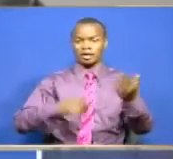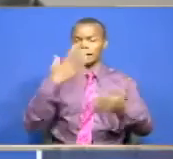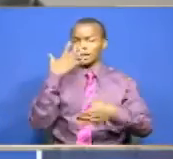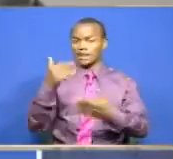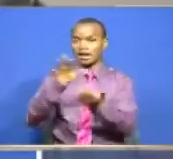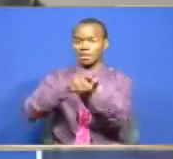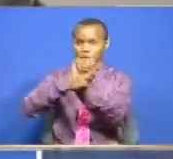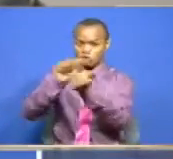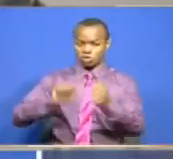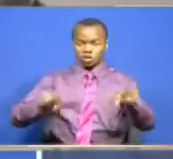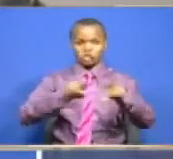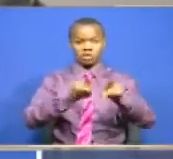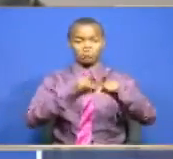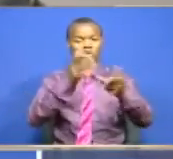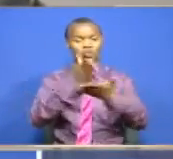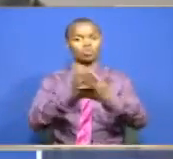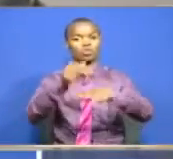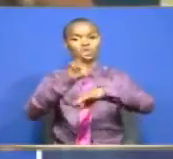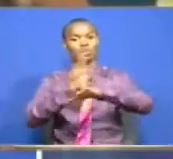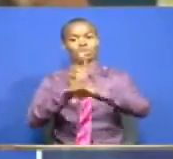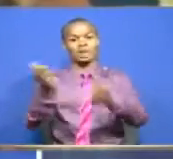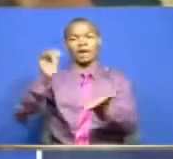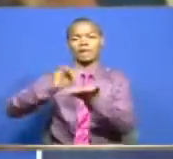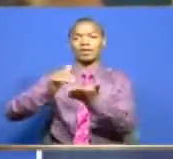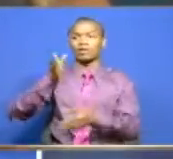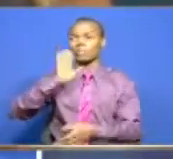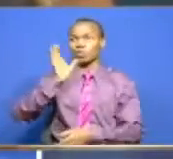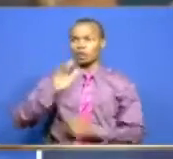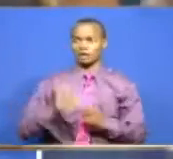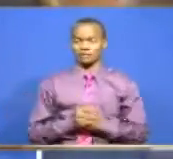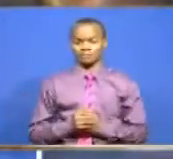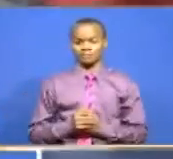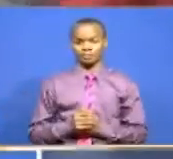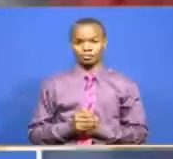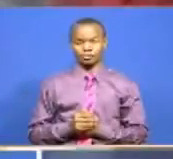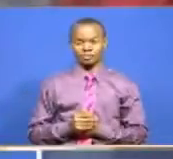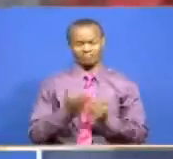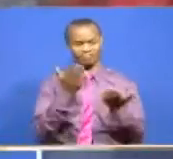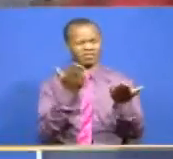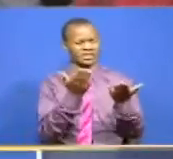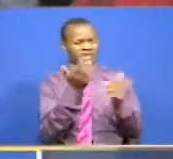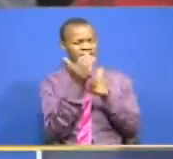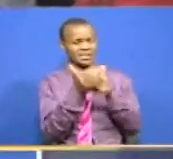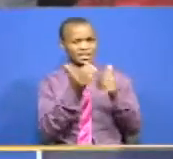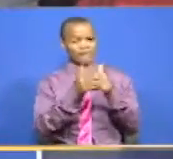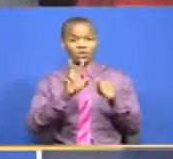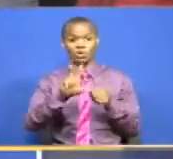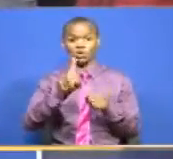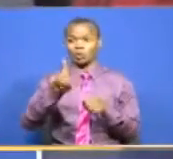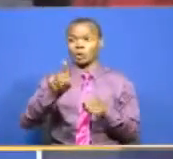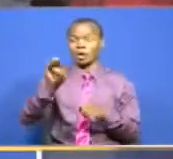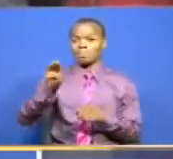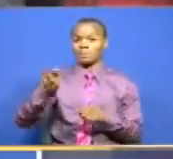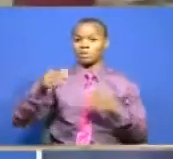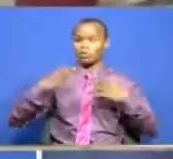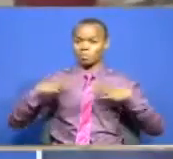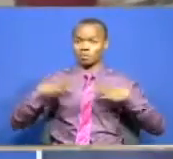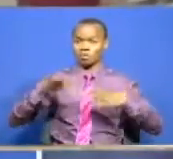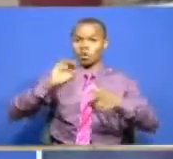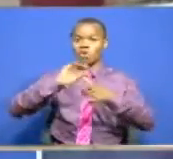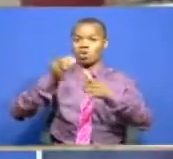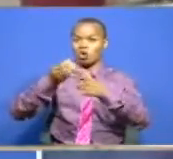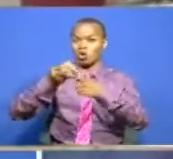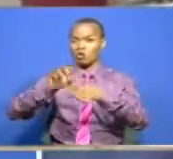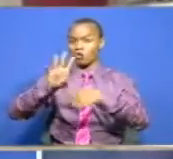essentially you're reusing, you're recycling your water. It is estimated that approximately 21 million of Kenyans, or 40% of